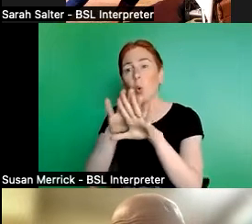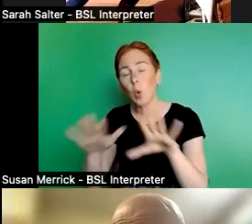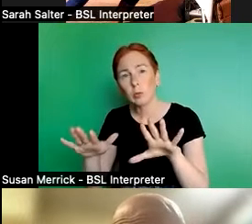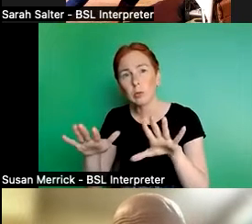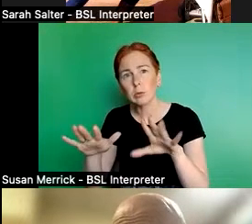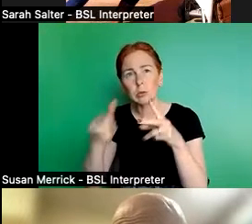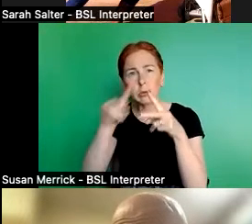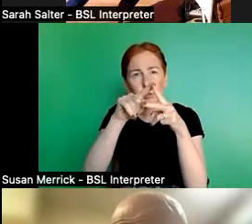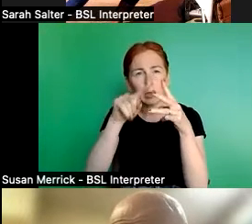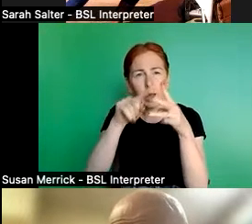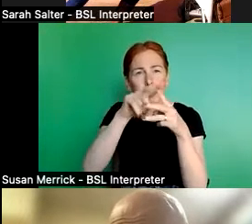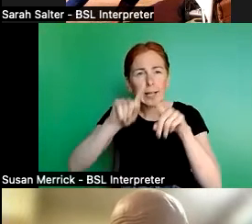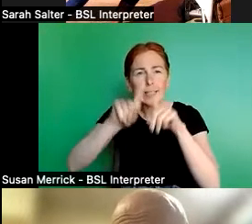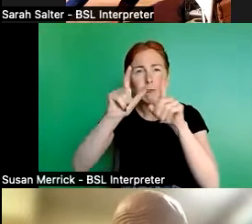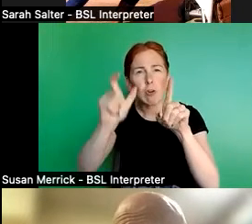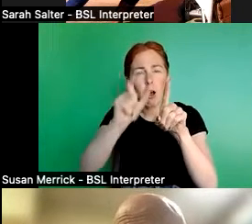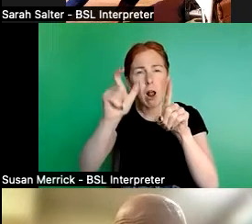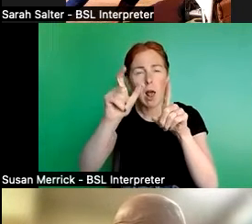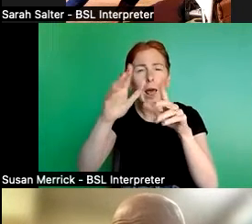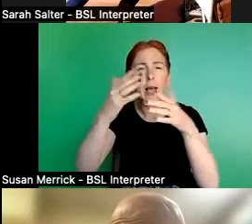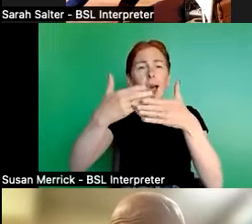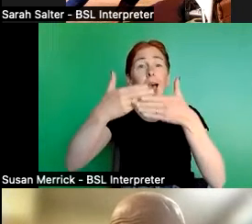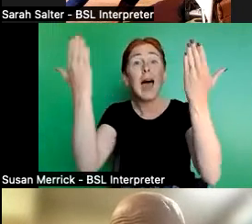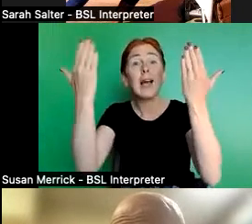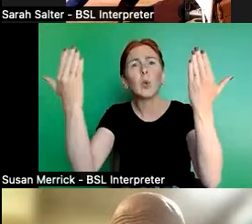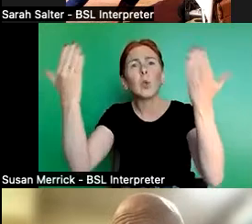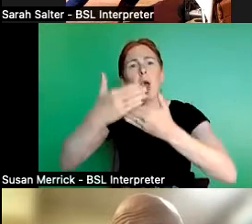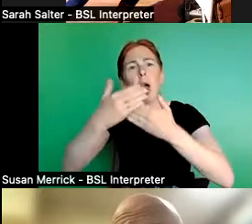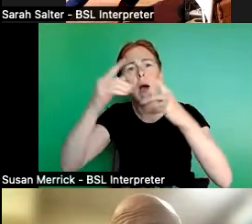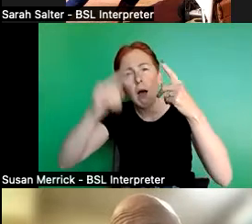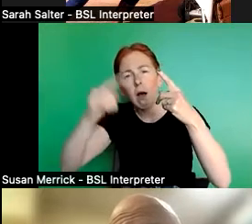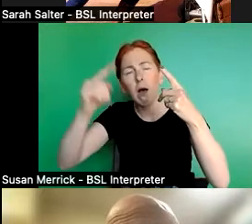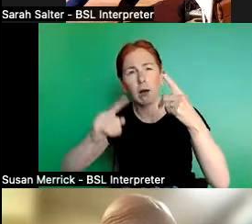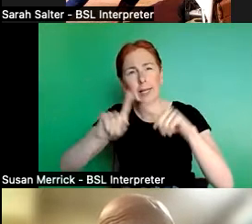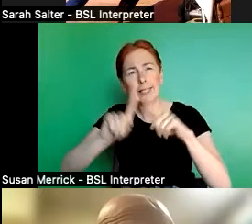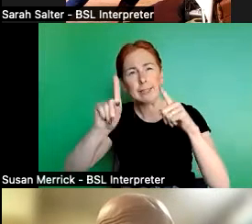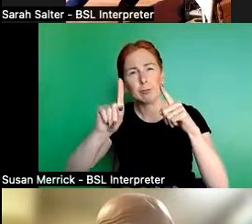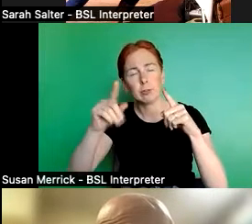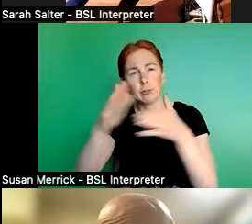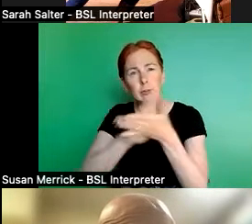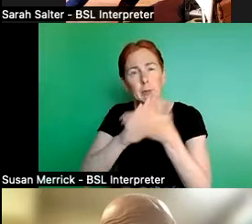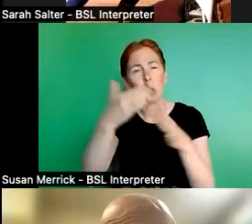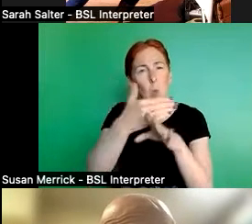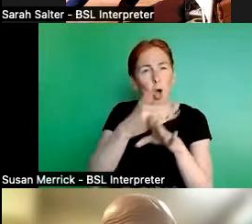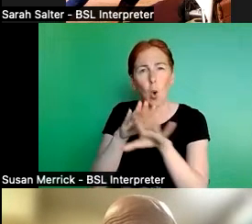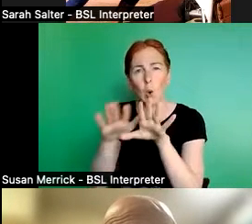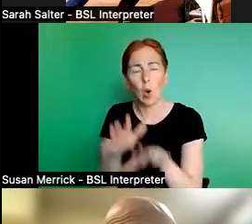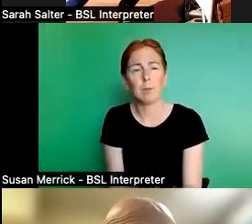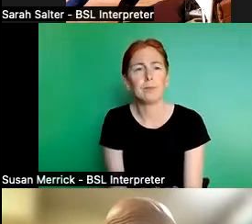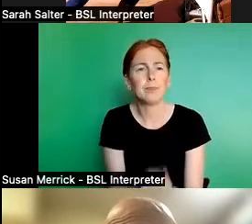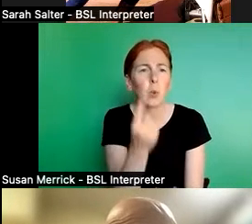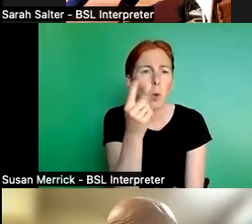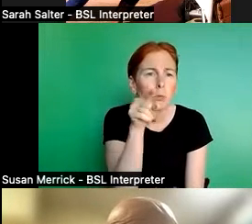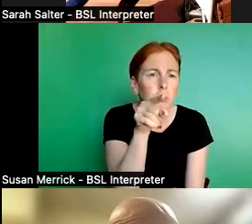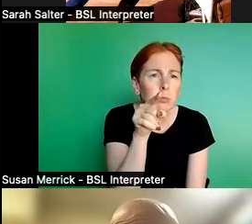dead. So in this image, and this is a patient with Usher syndrome, you can see a ring here, this